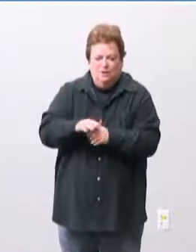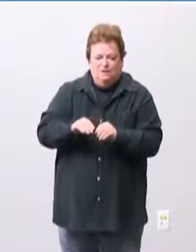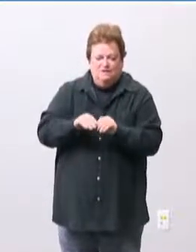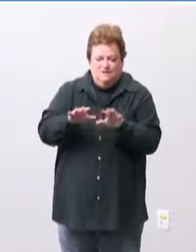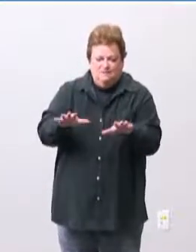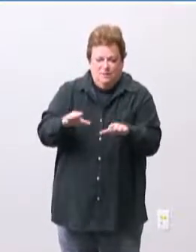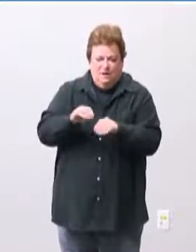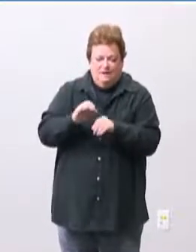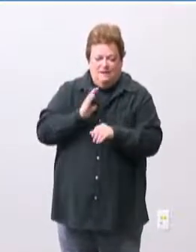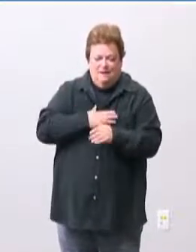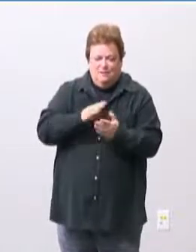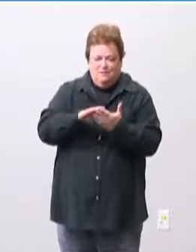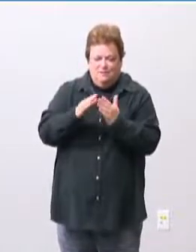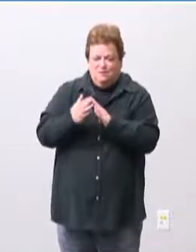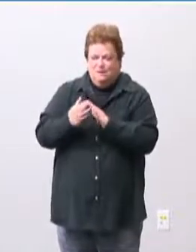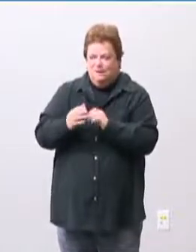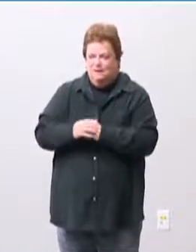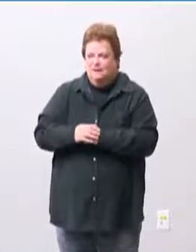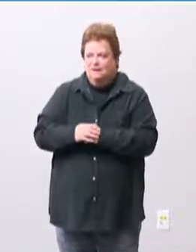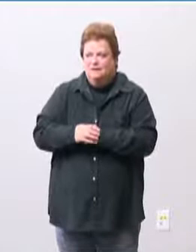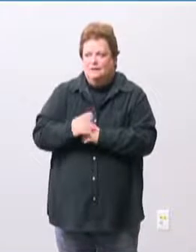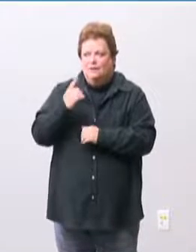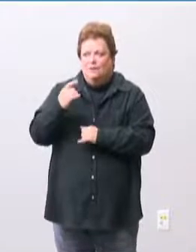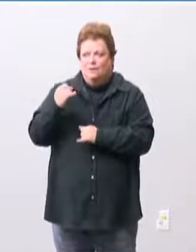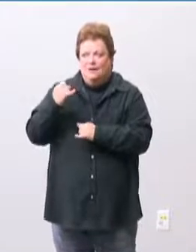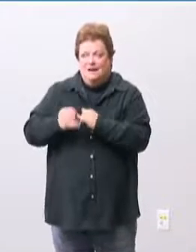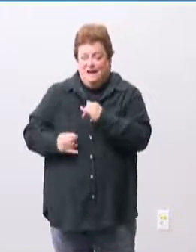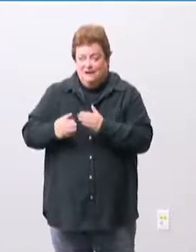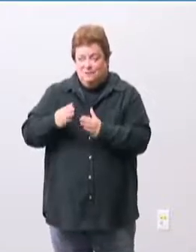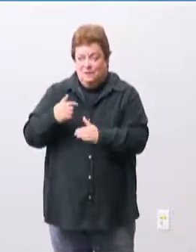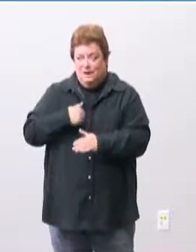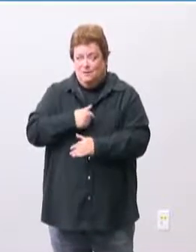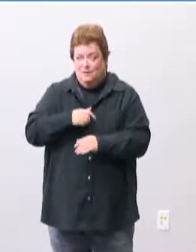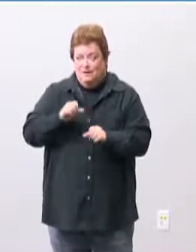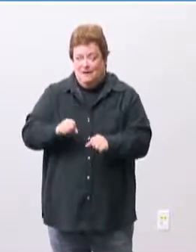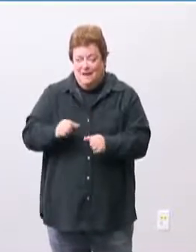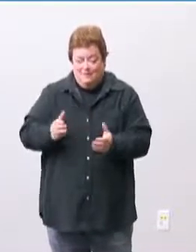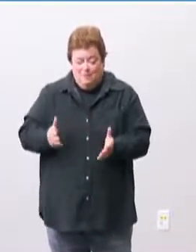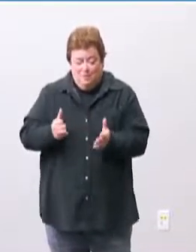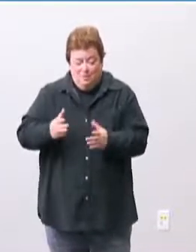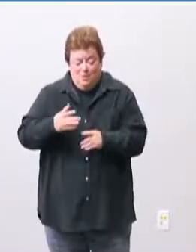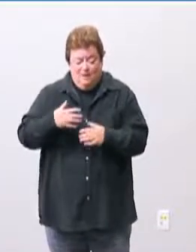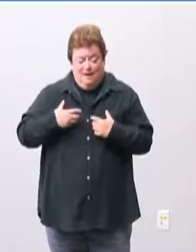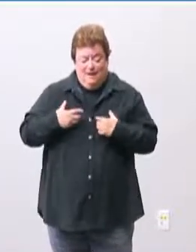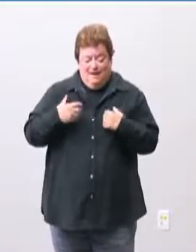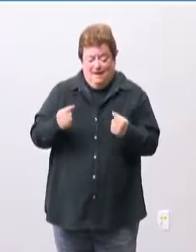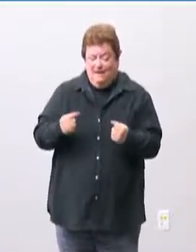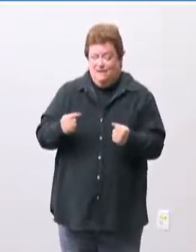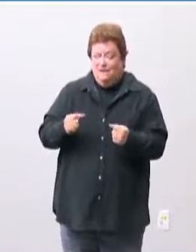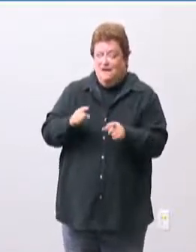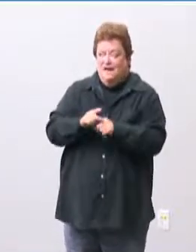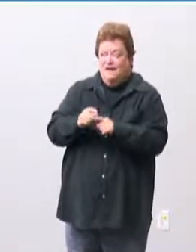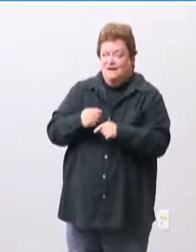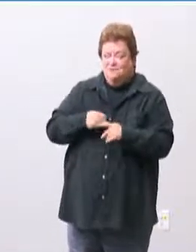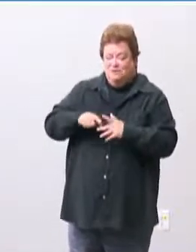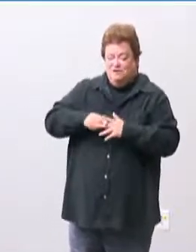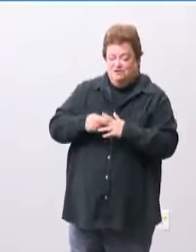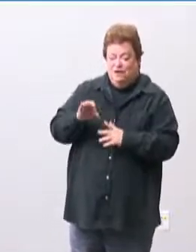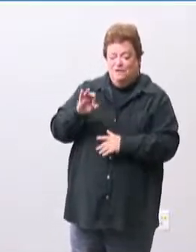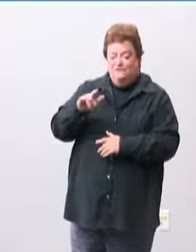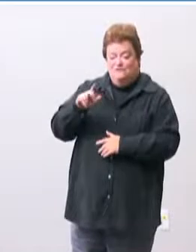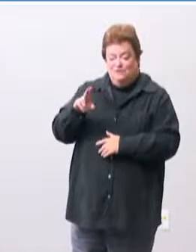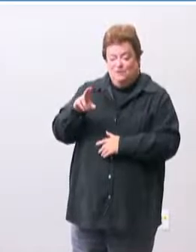our community. One last way we can promote health and well-being in our community as we enter flu season is to